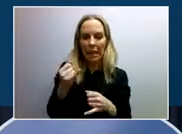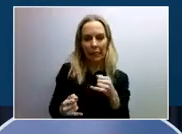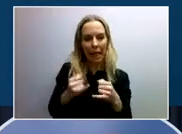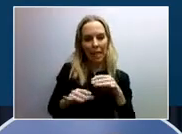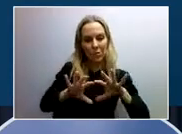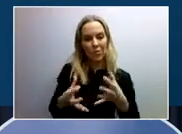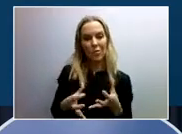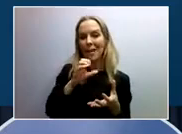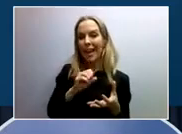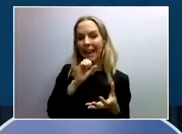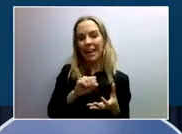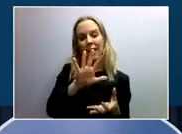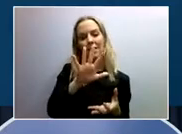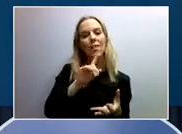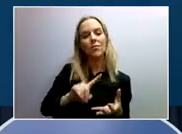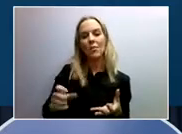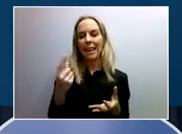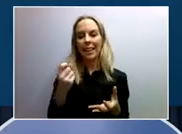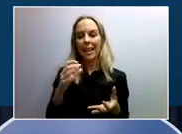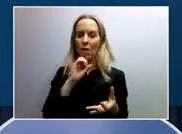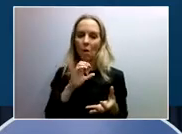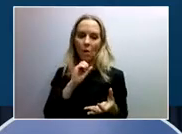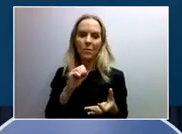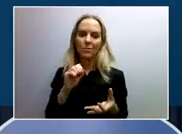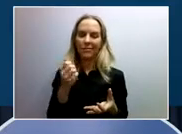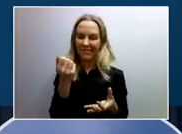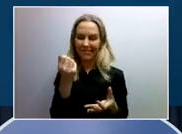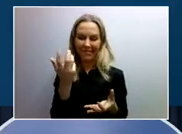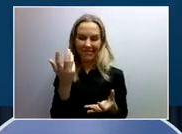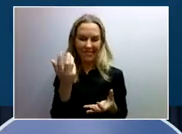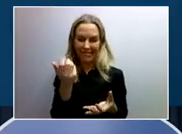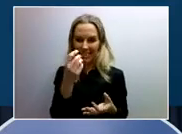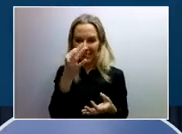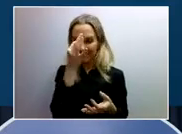to 11-year-olds, just 17%.